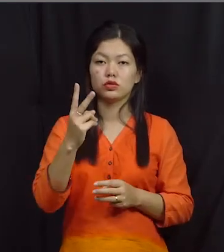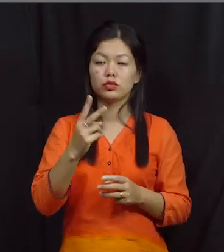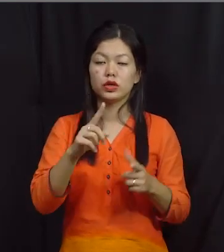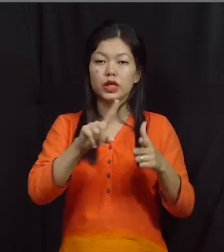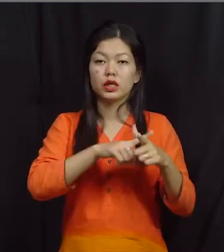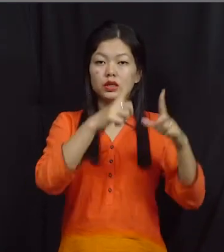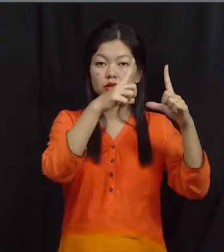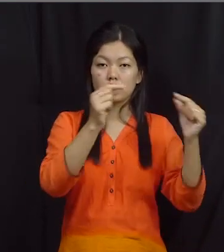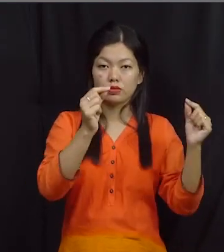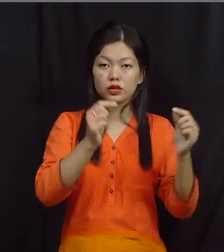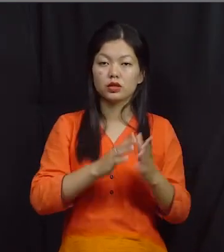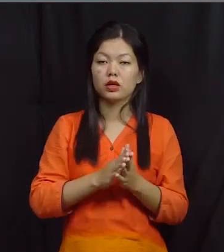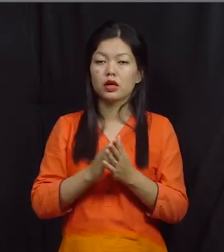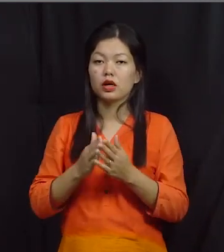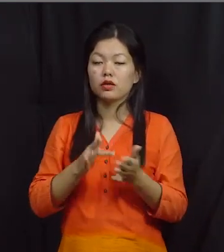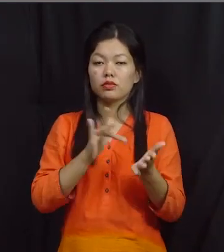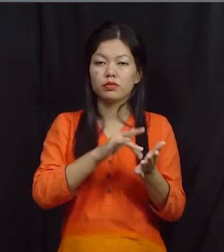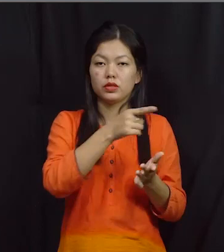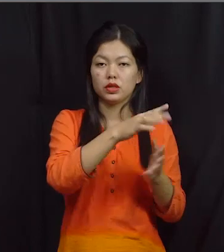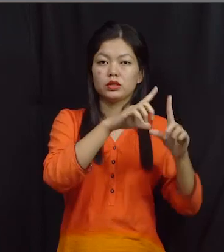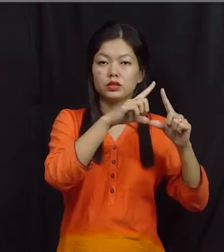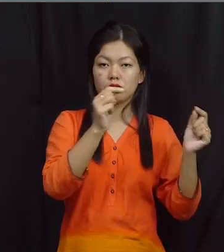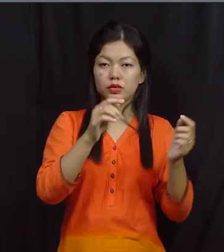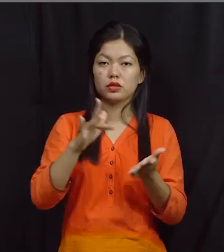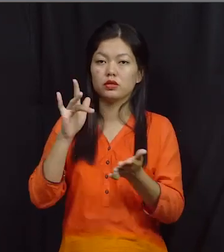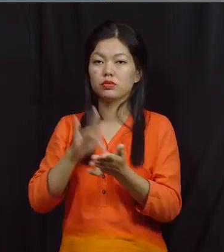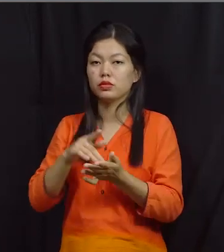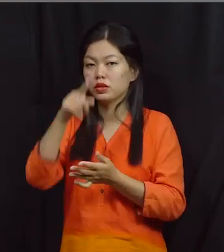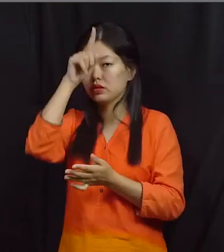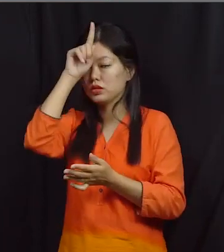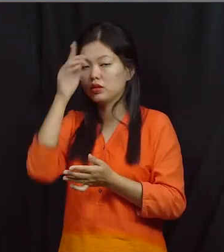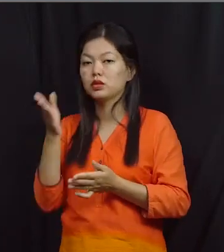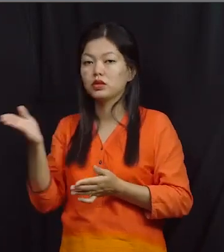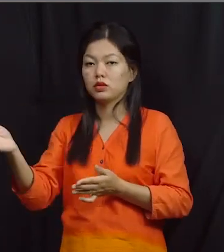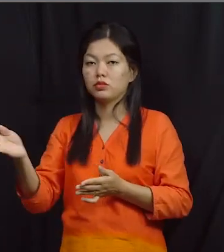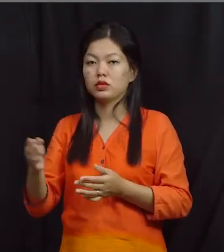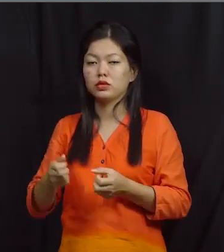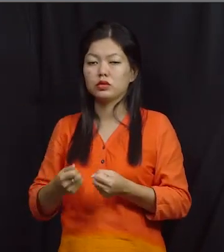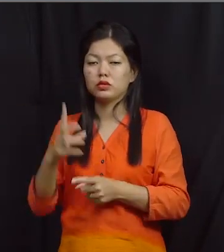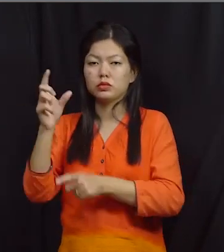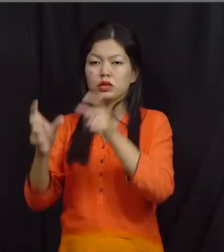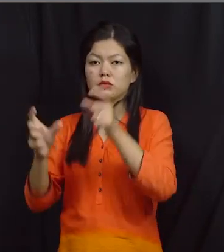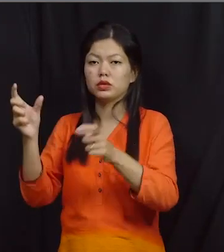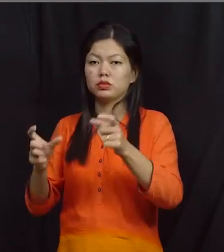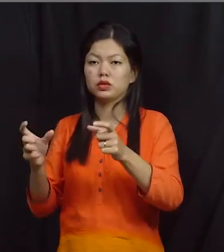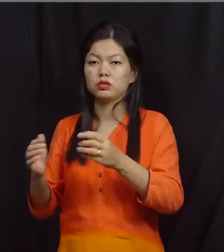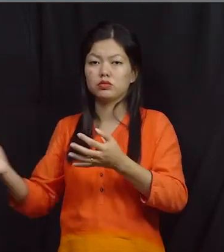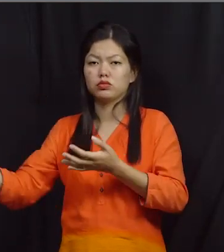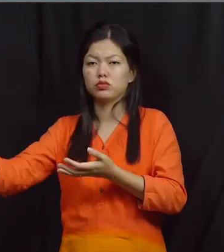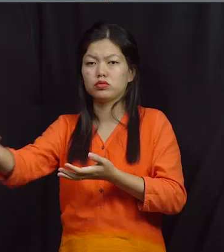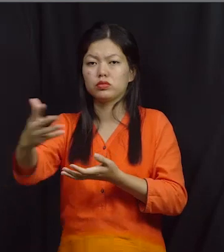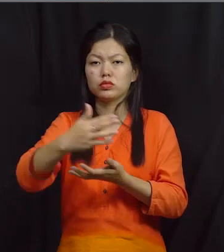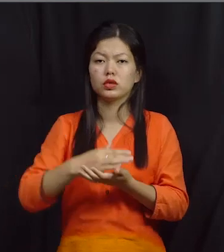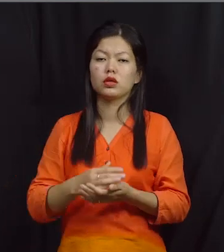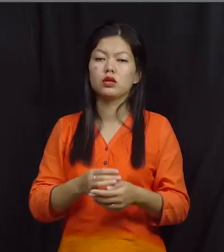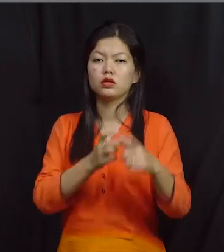they participated in the war representing their nation, isn't it? And then many soldiers died also, right? But the soldiers, they were not